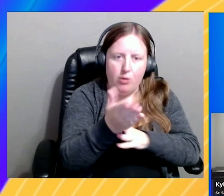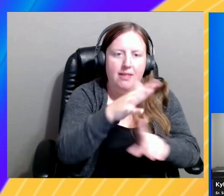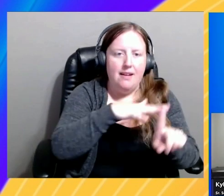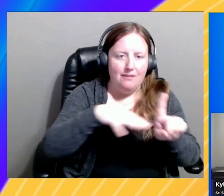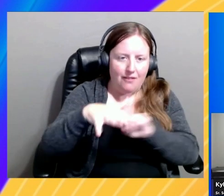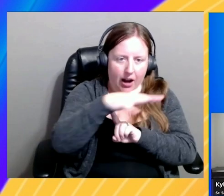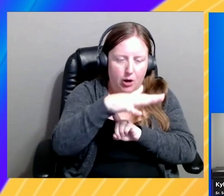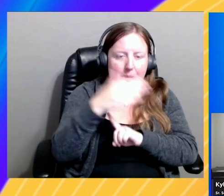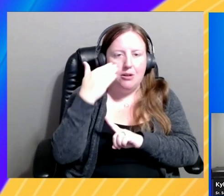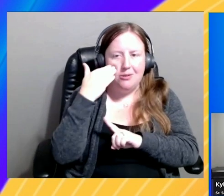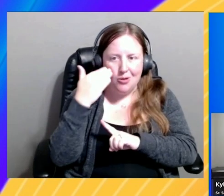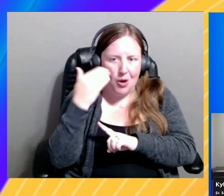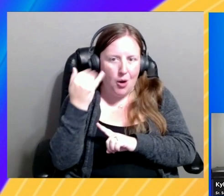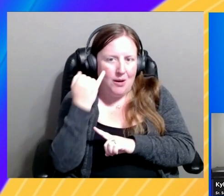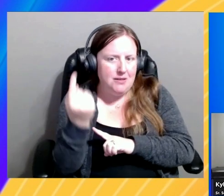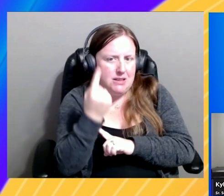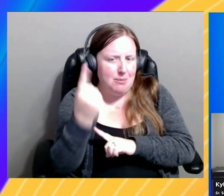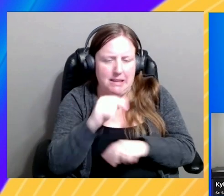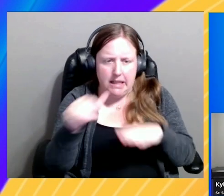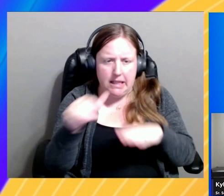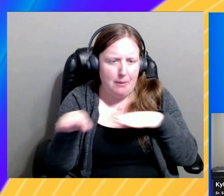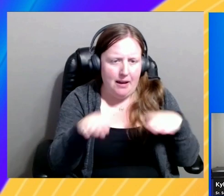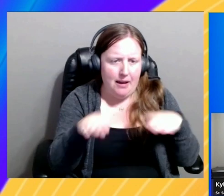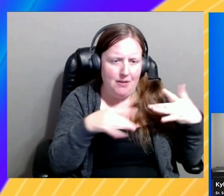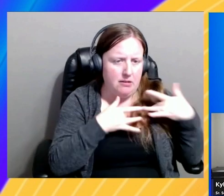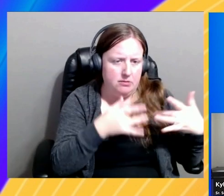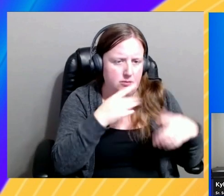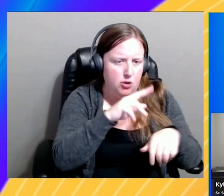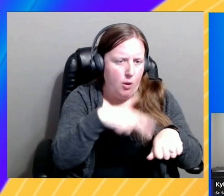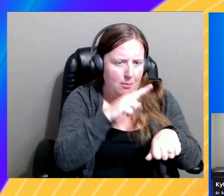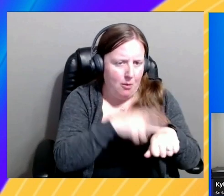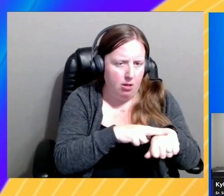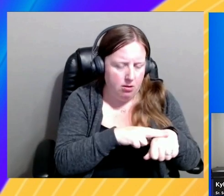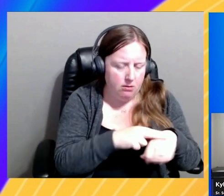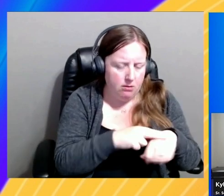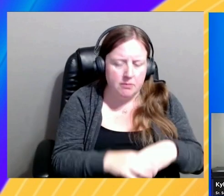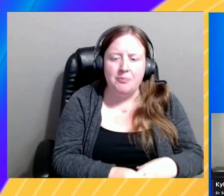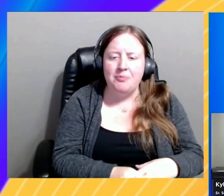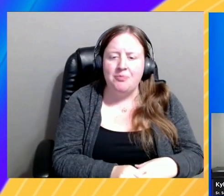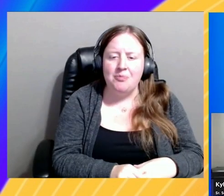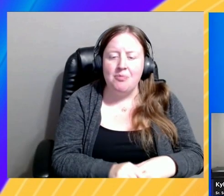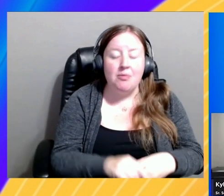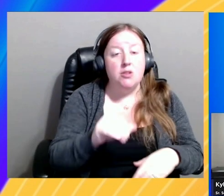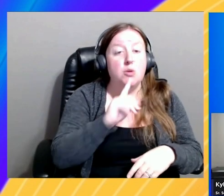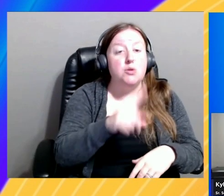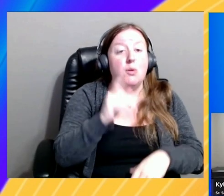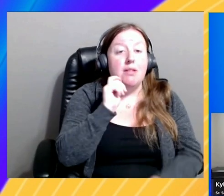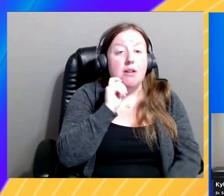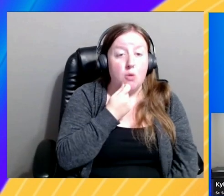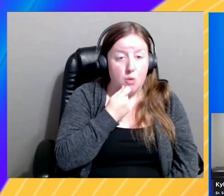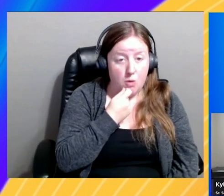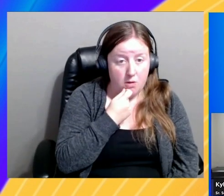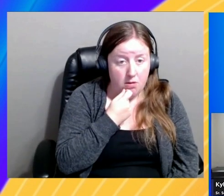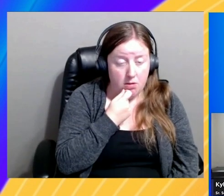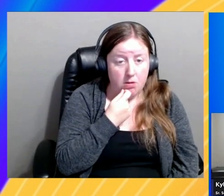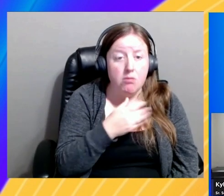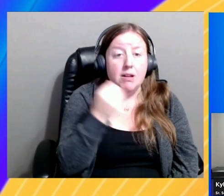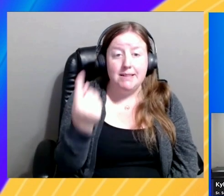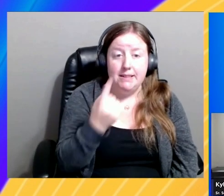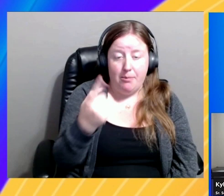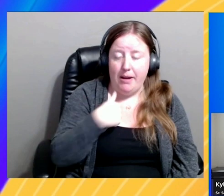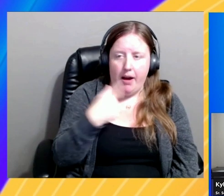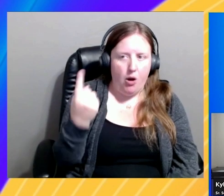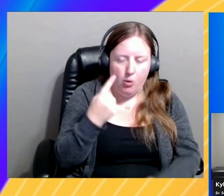is not behaving normally. So it's really cool, and it's something I always recommend. I